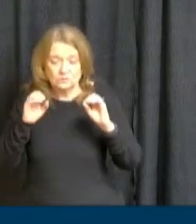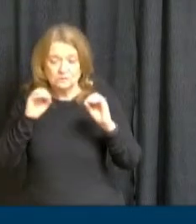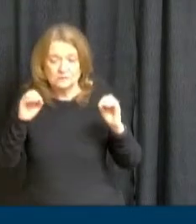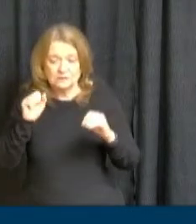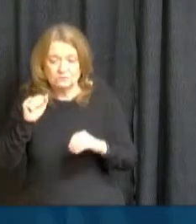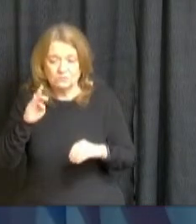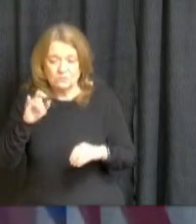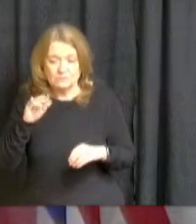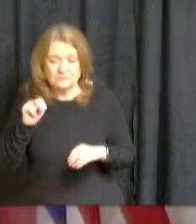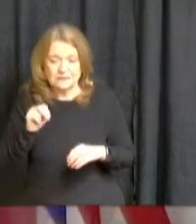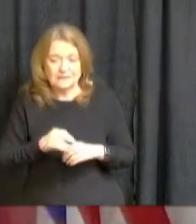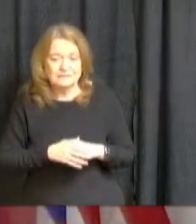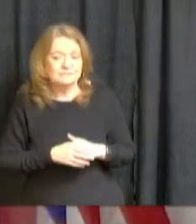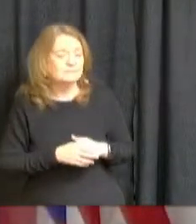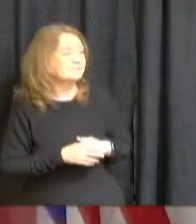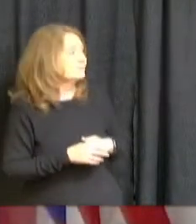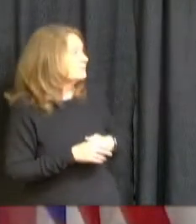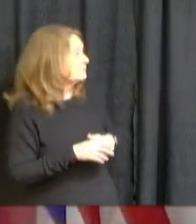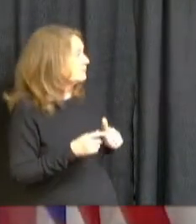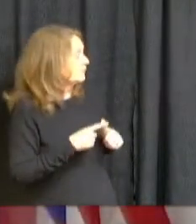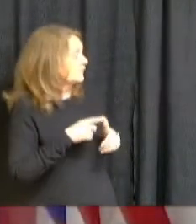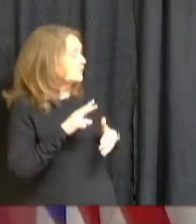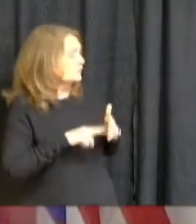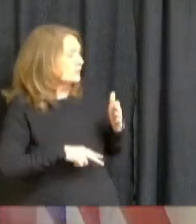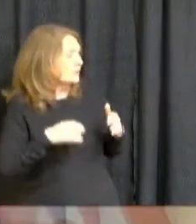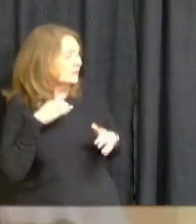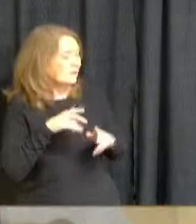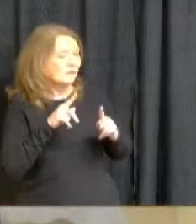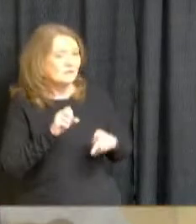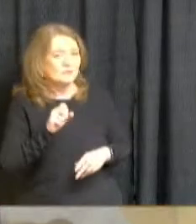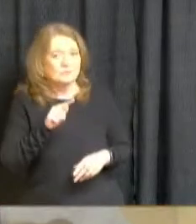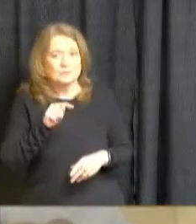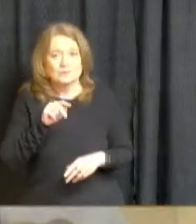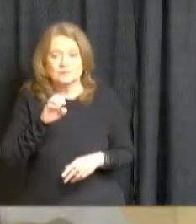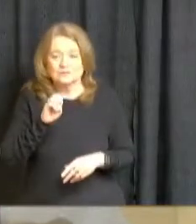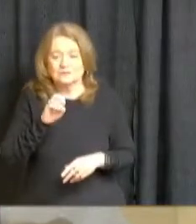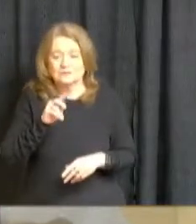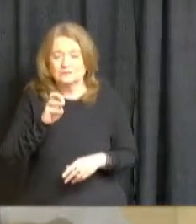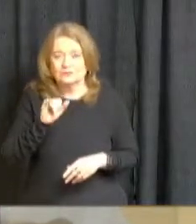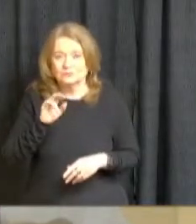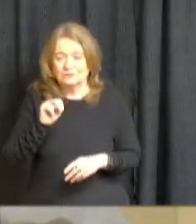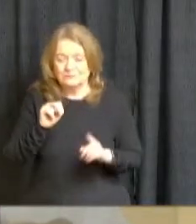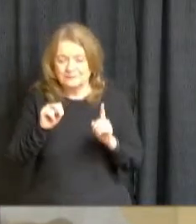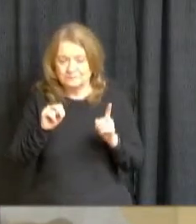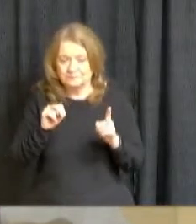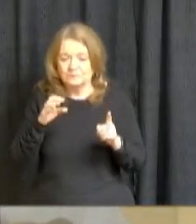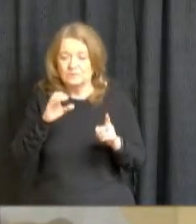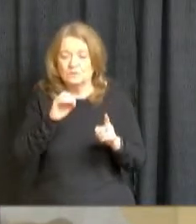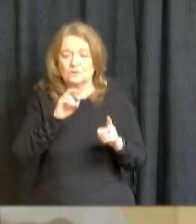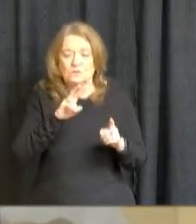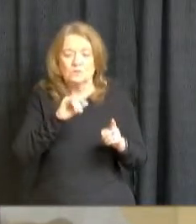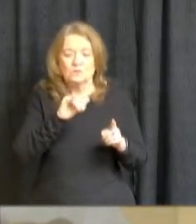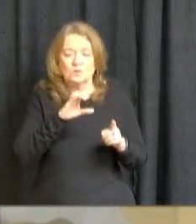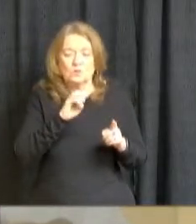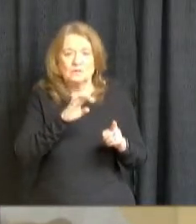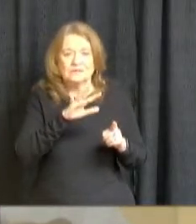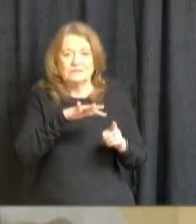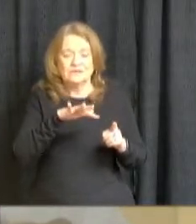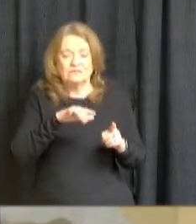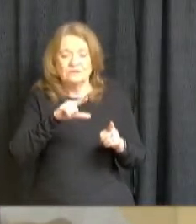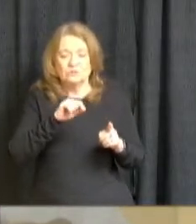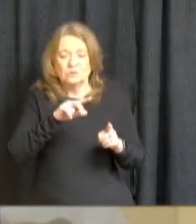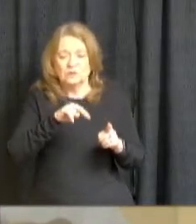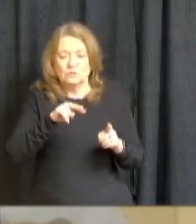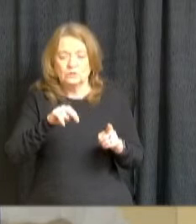abstain. Ordinance 79 is adopted. First reading. Councilperson Streetman, you're recognized. Thank you, Mayor. Ordinance 55,